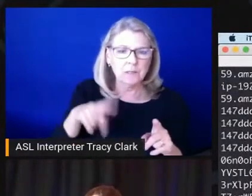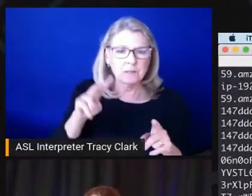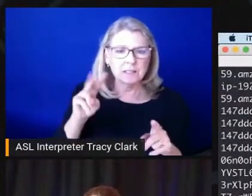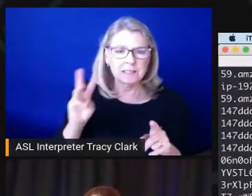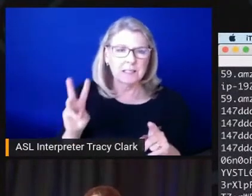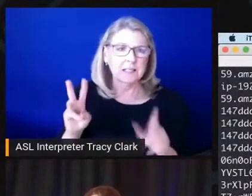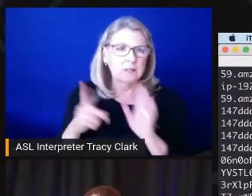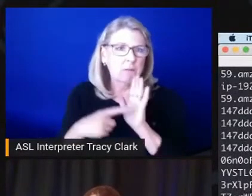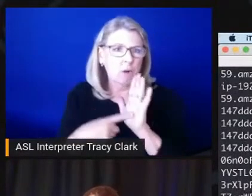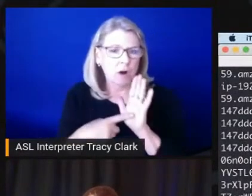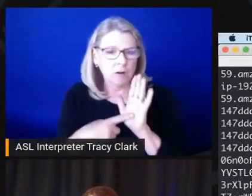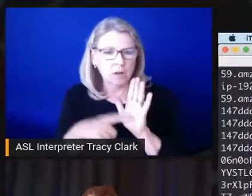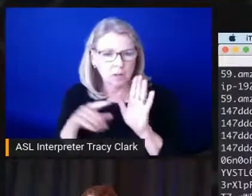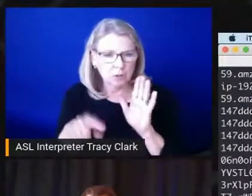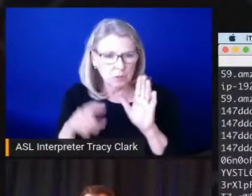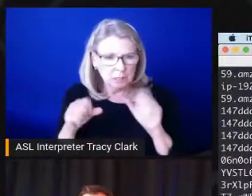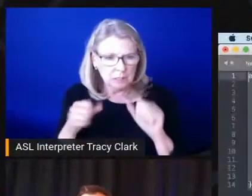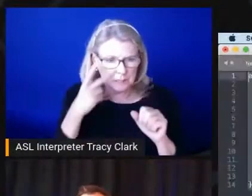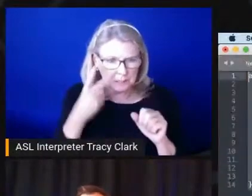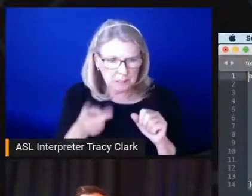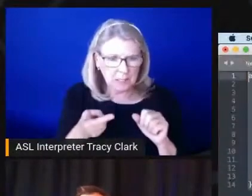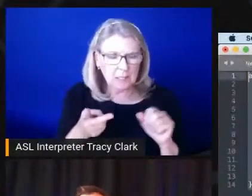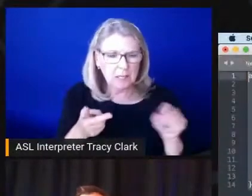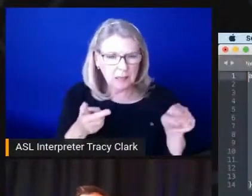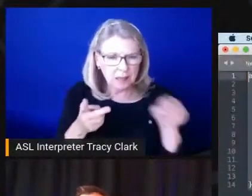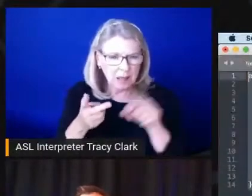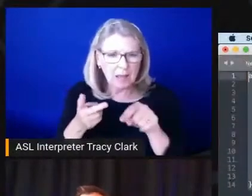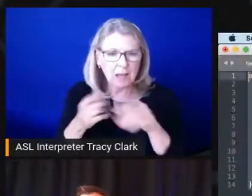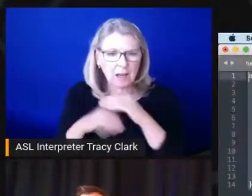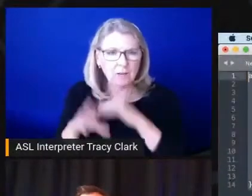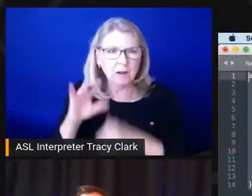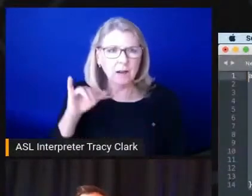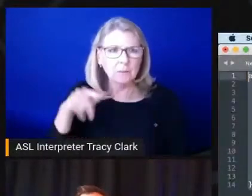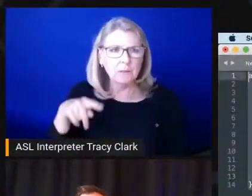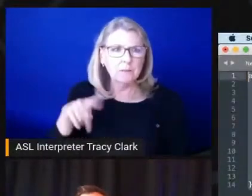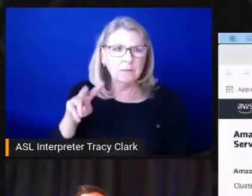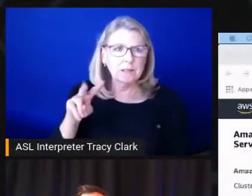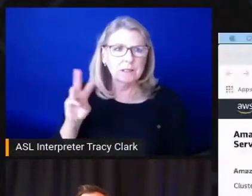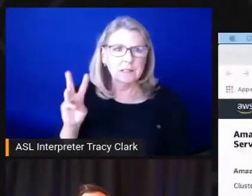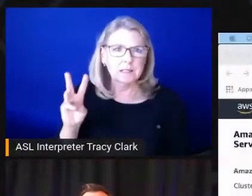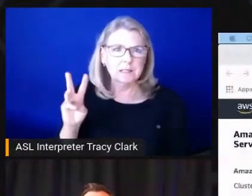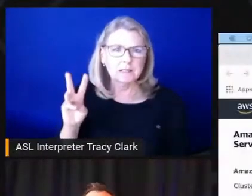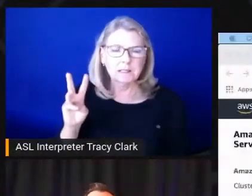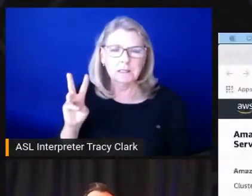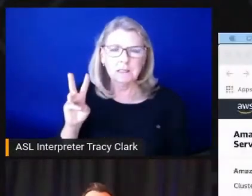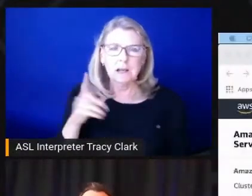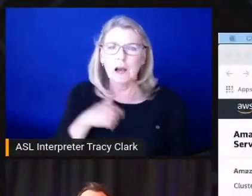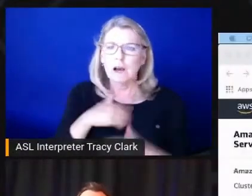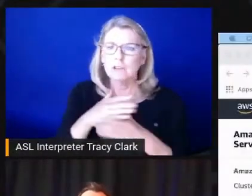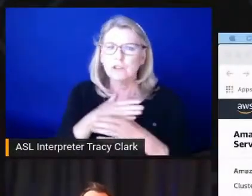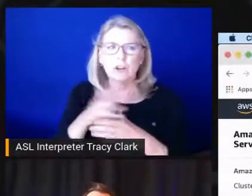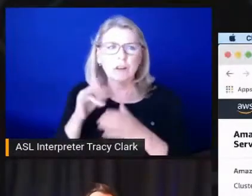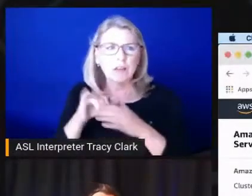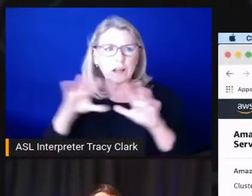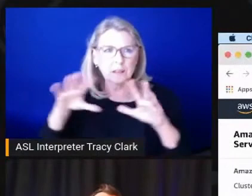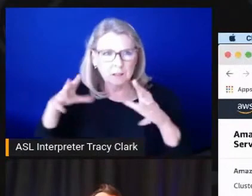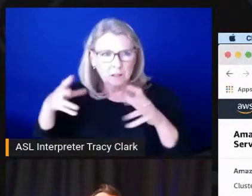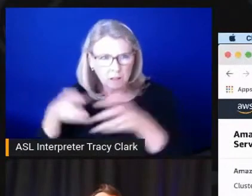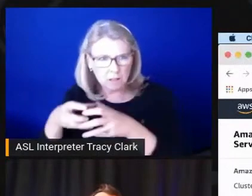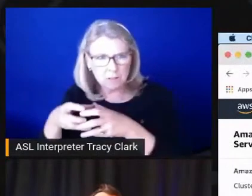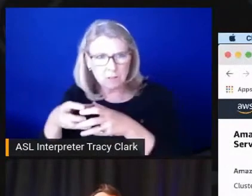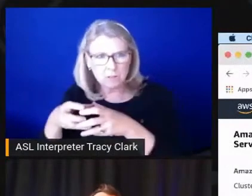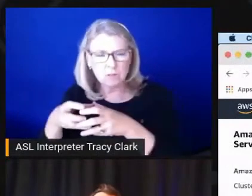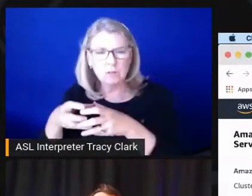will see Kubernetes network config as IPv6. Let me share the cluster, which is already provisioned via the console.